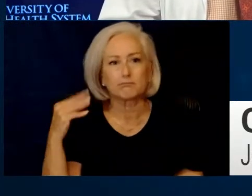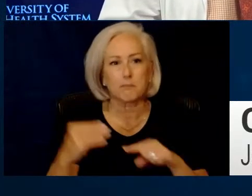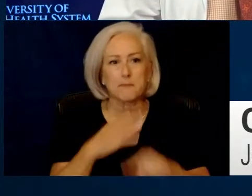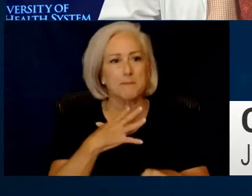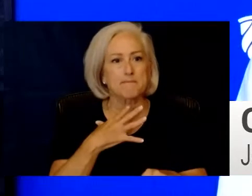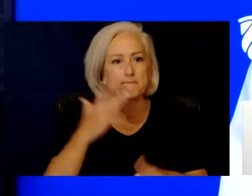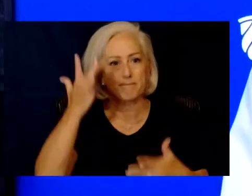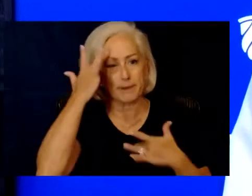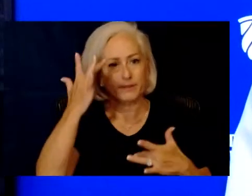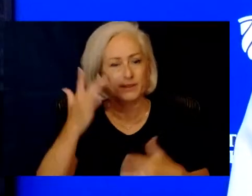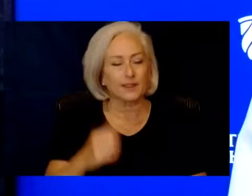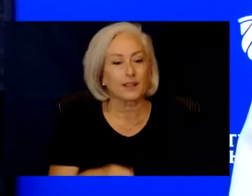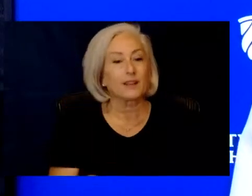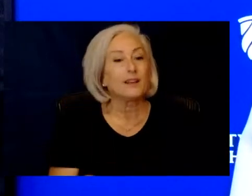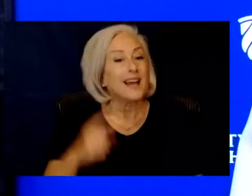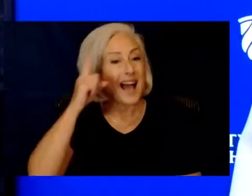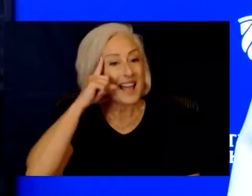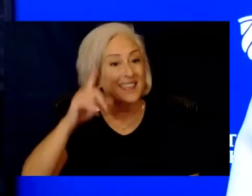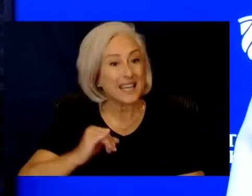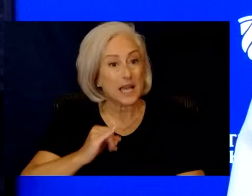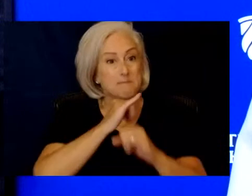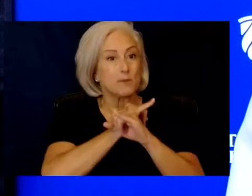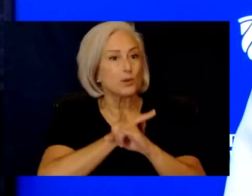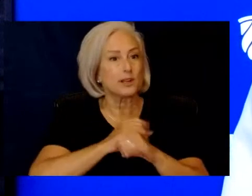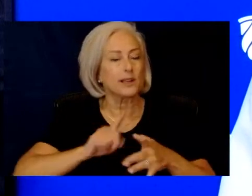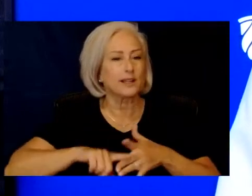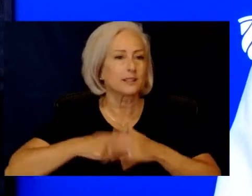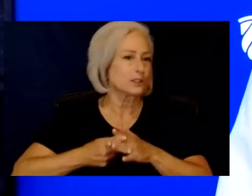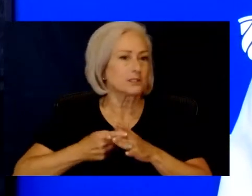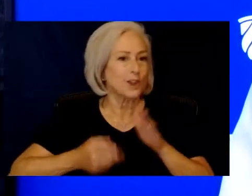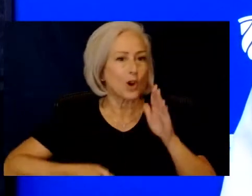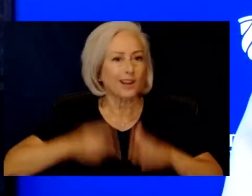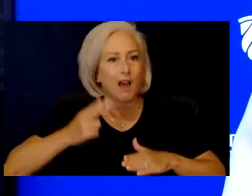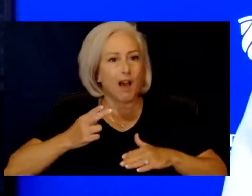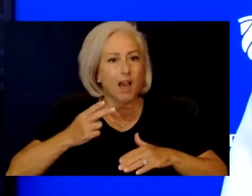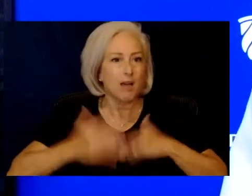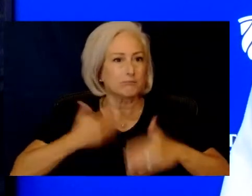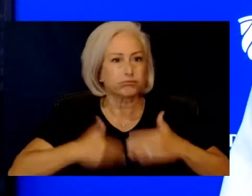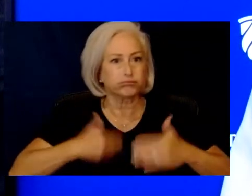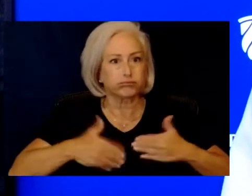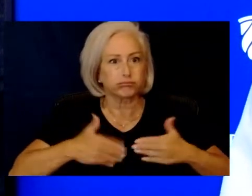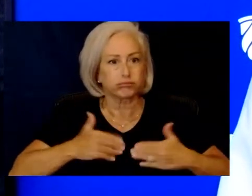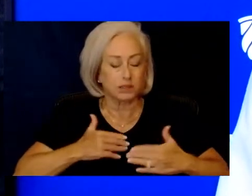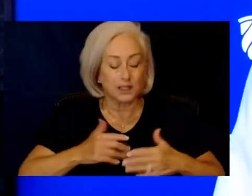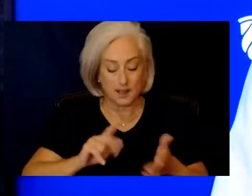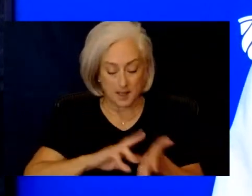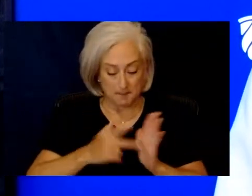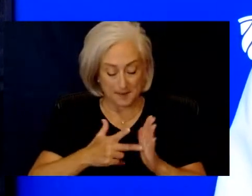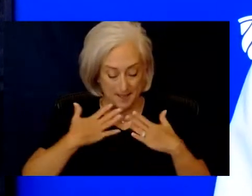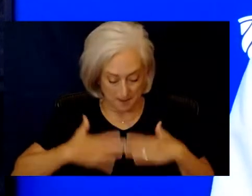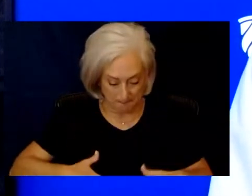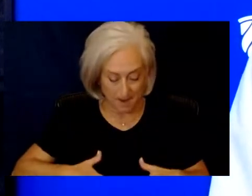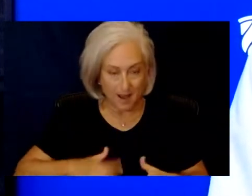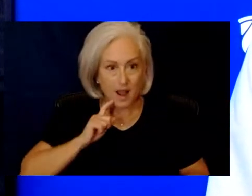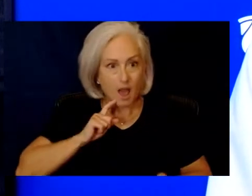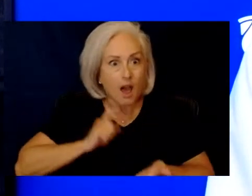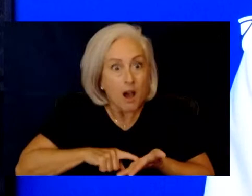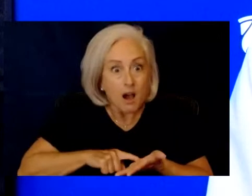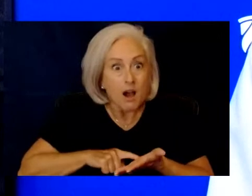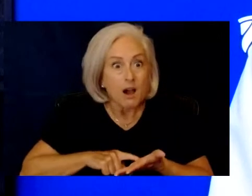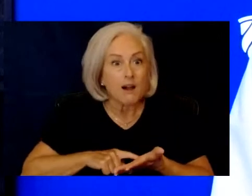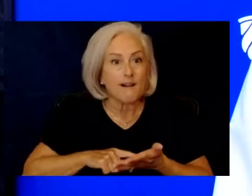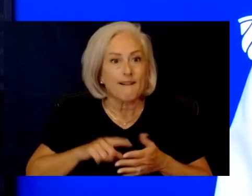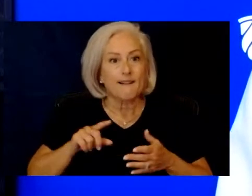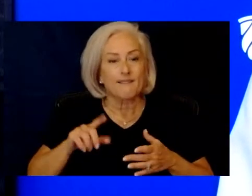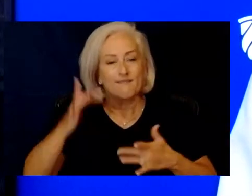our immunity kicking into high gear. What that is when your body sees that virus, now you've had immunity, again,